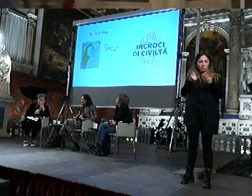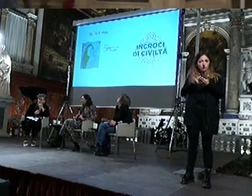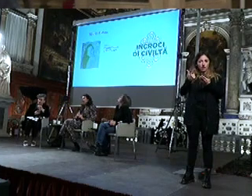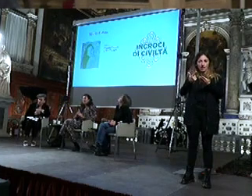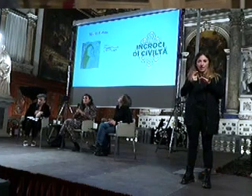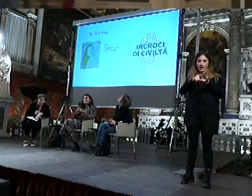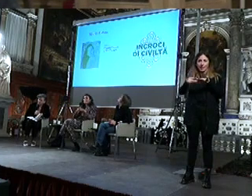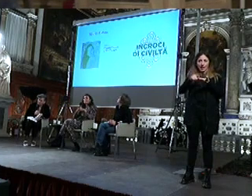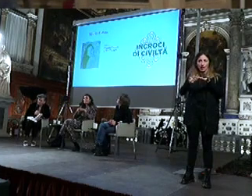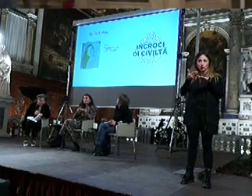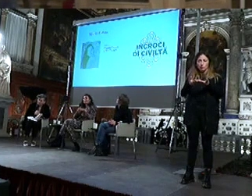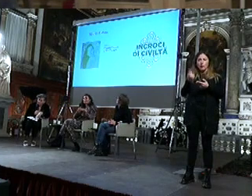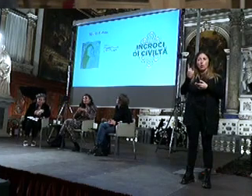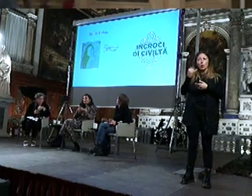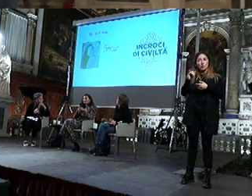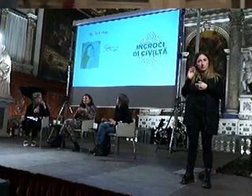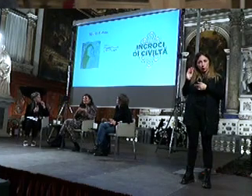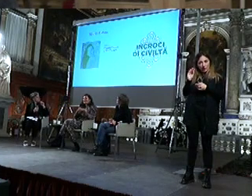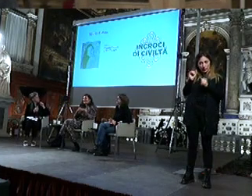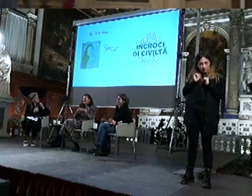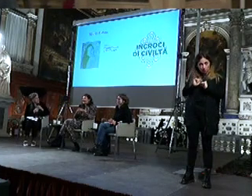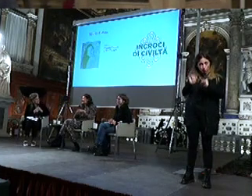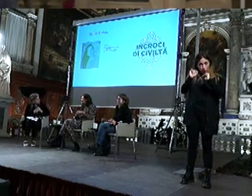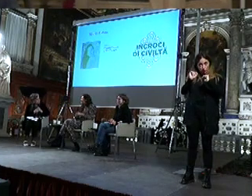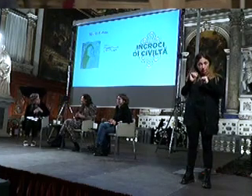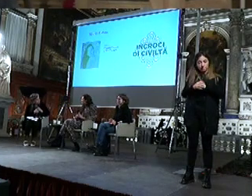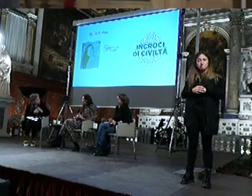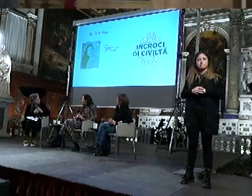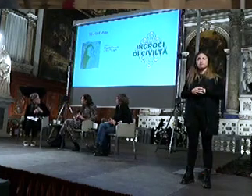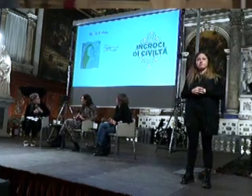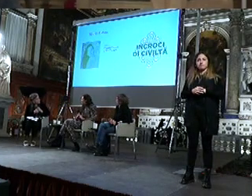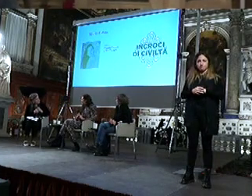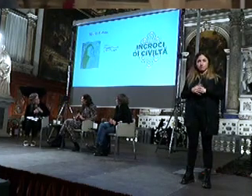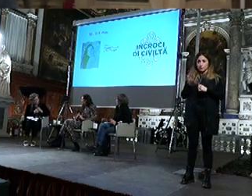question, if I may, director. Okay.